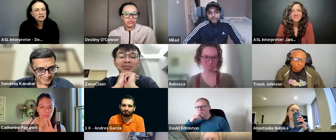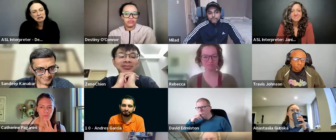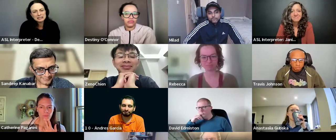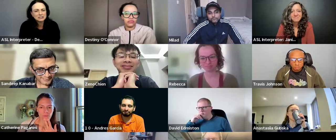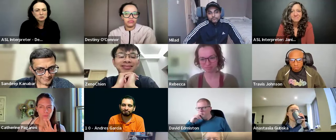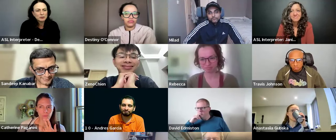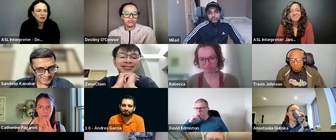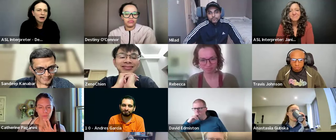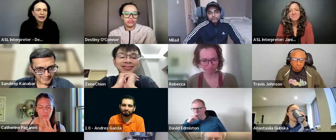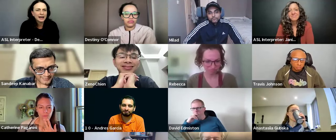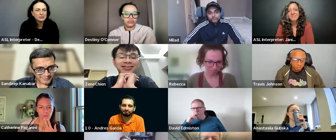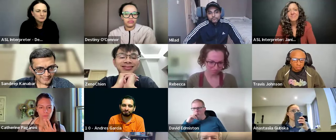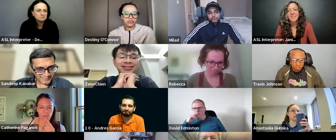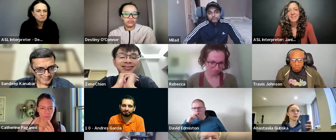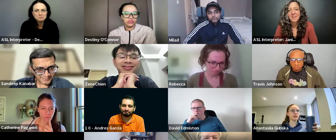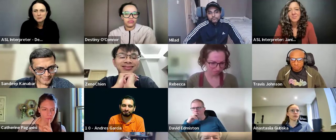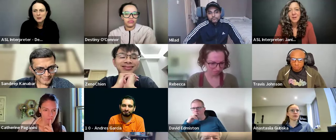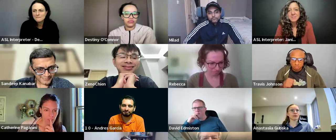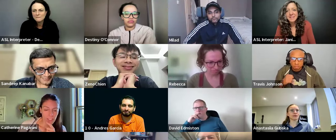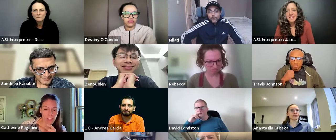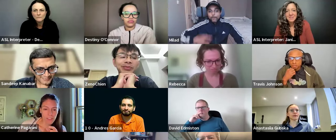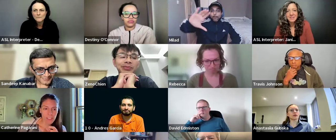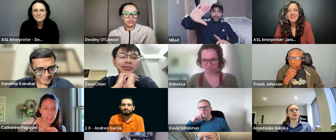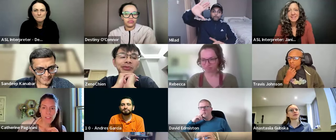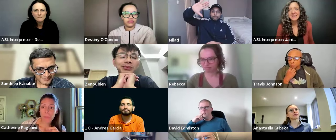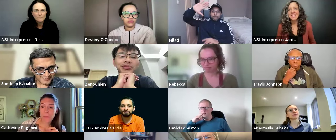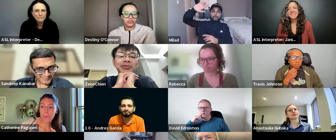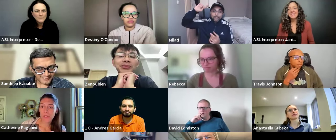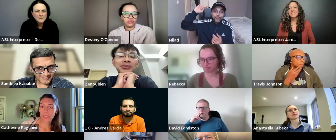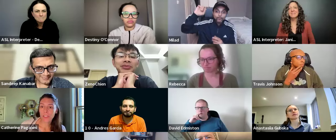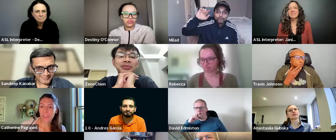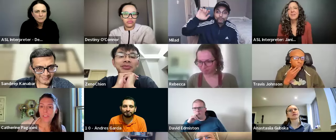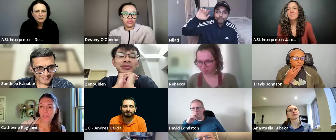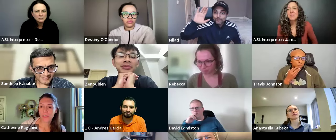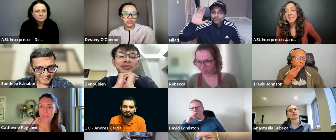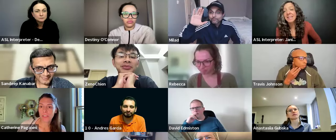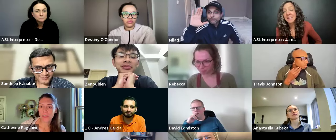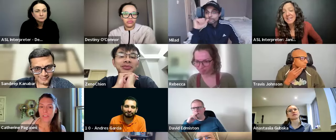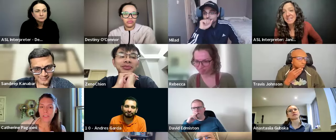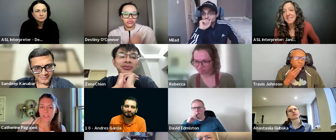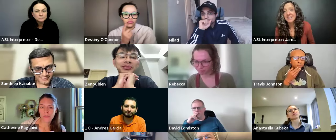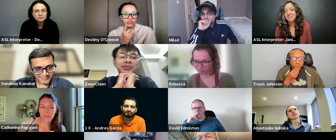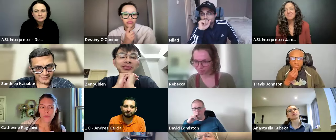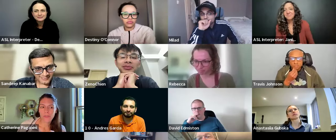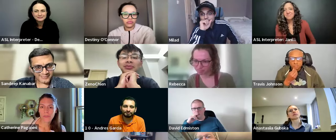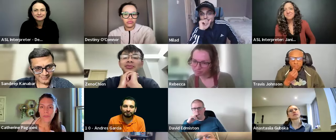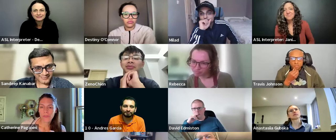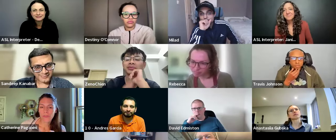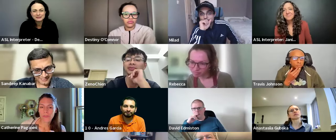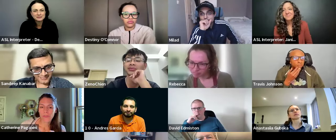what it does. That's just one thought I had. I Rob's love saying, yes, that. good idea. Rob said he likes the